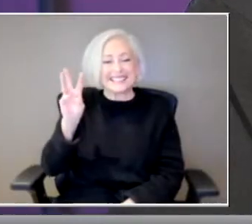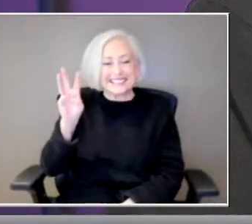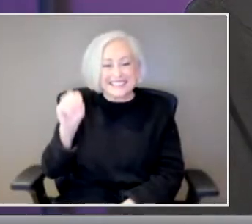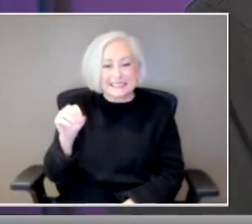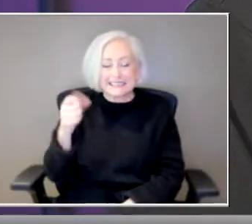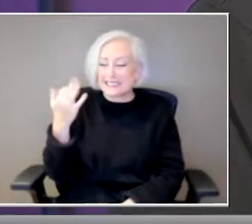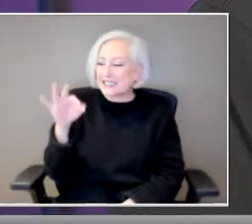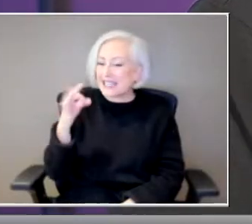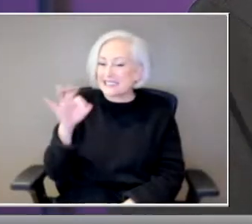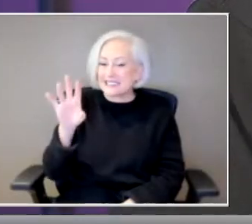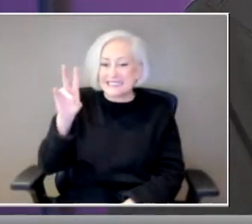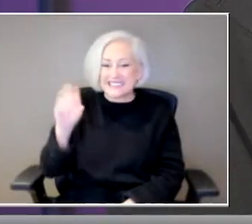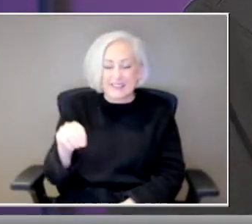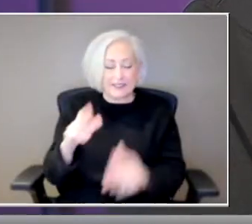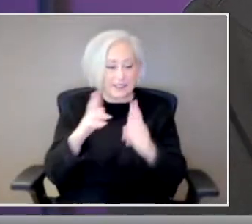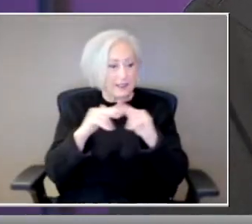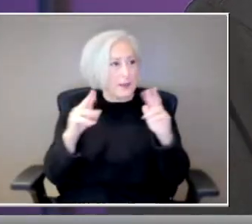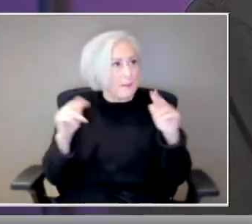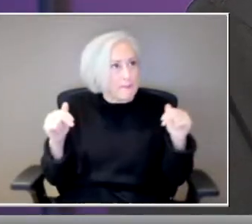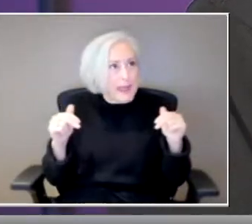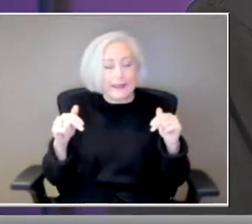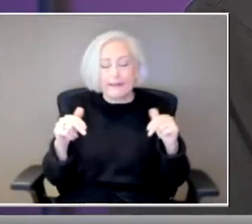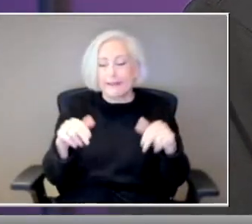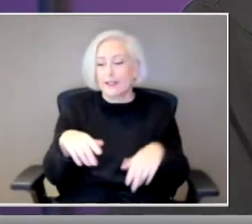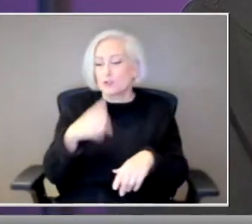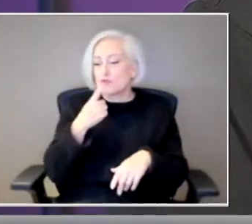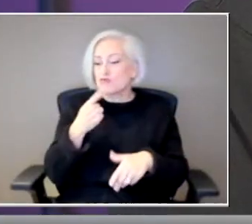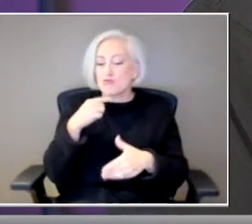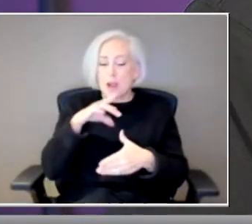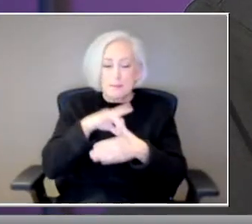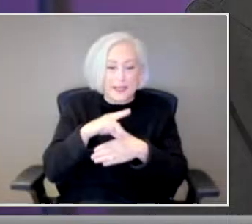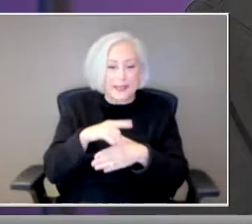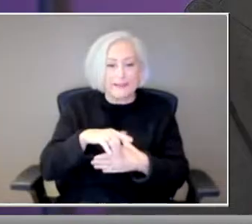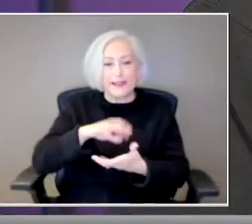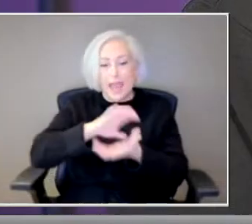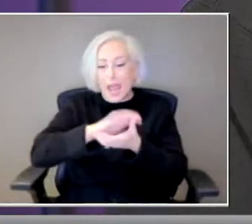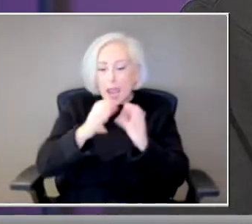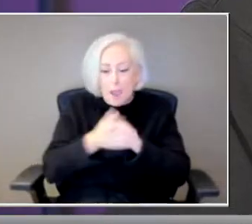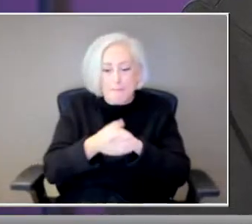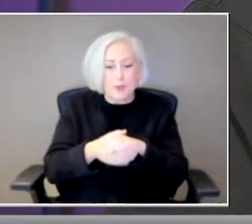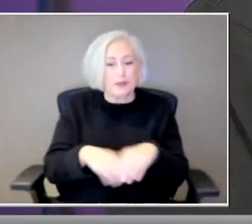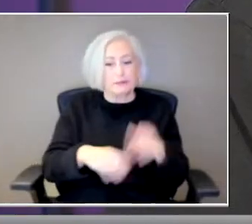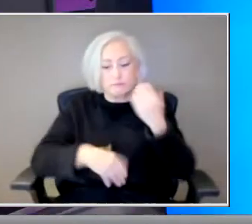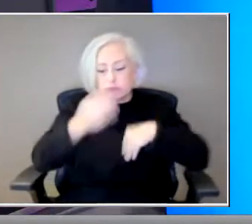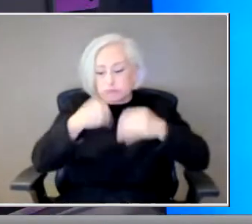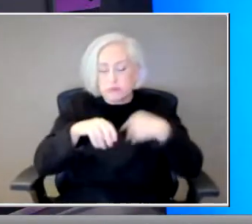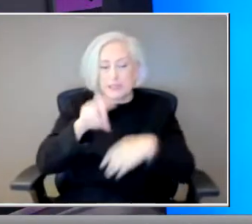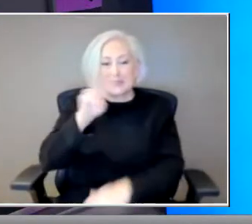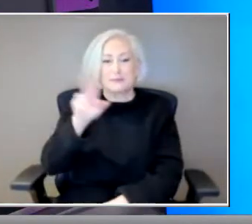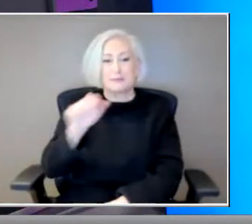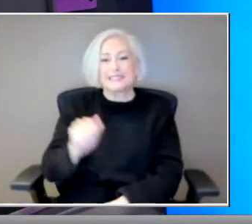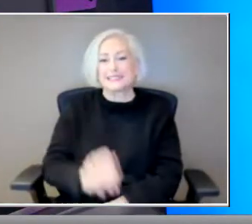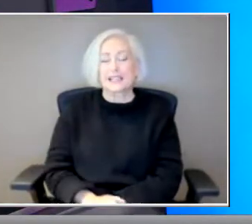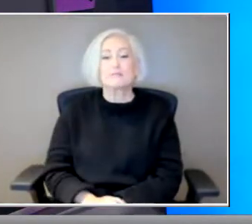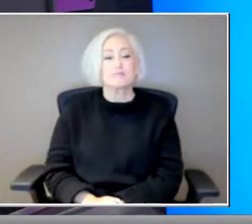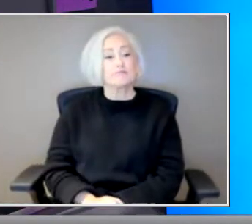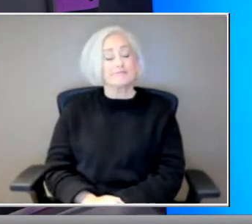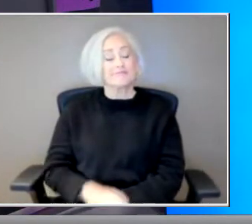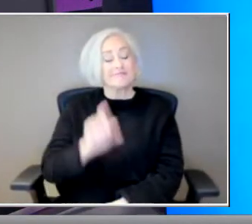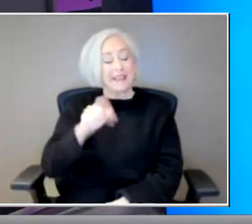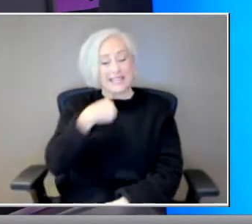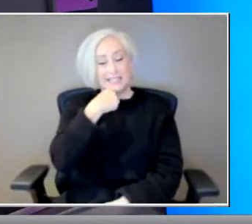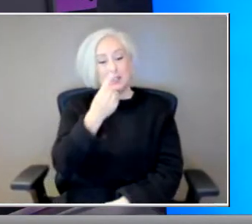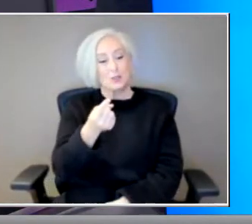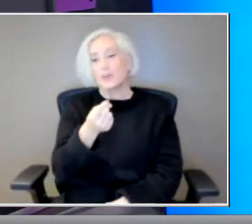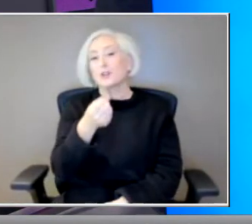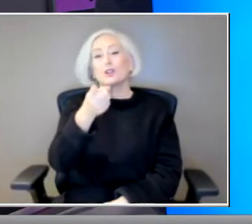bacon, hamburger, red meat, you know, whatever, something like that, pizzas. I got to tell you, if you have a kid now, that's what